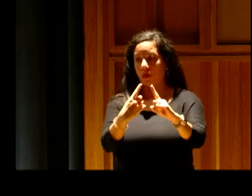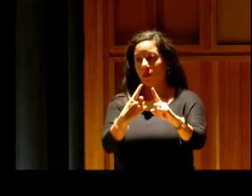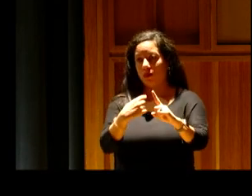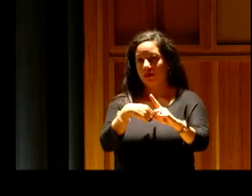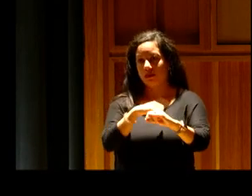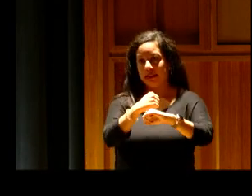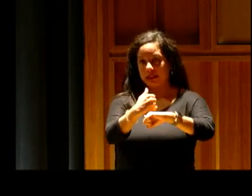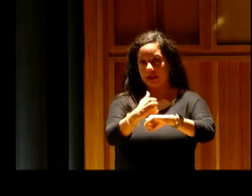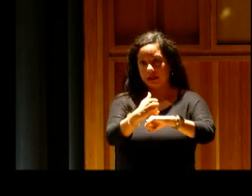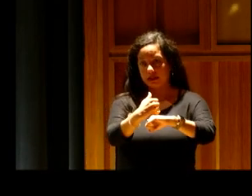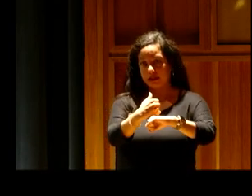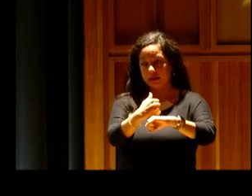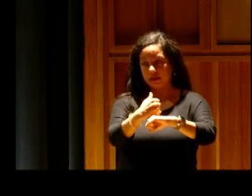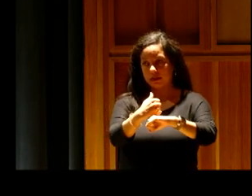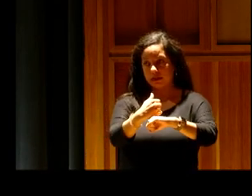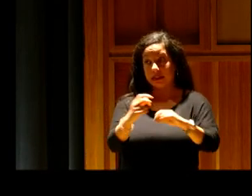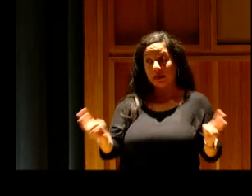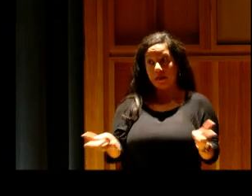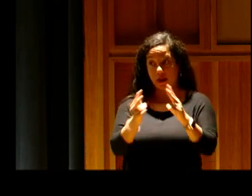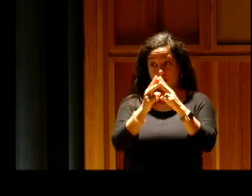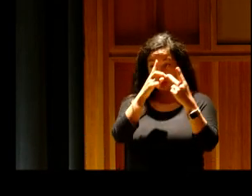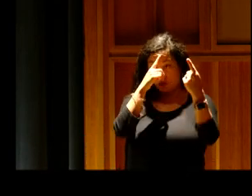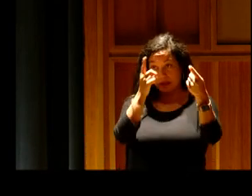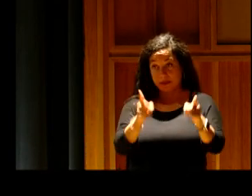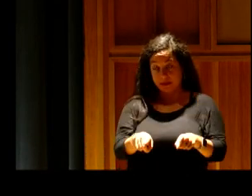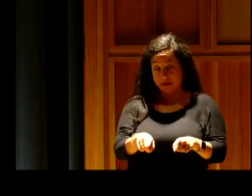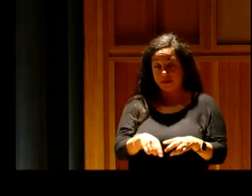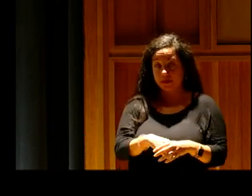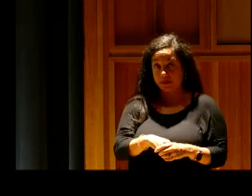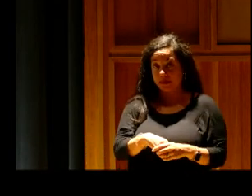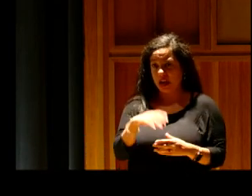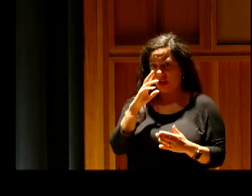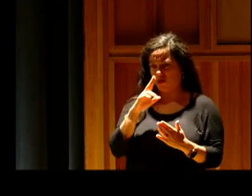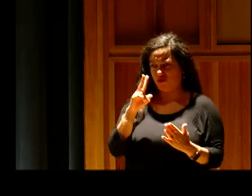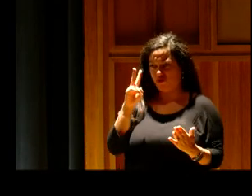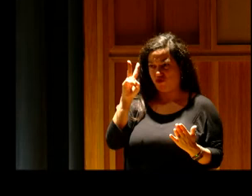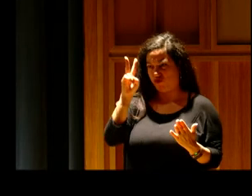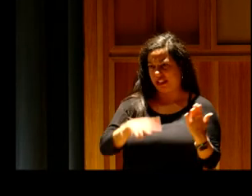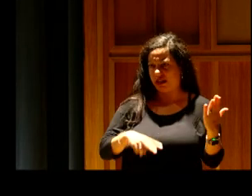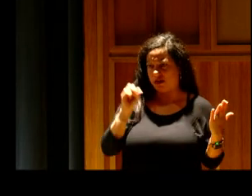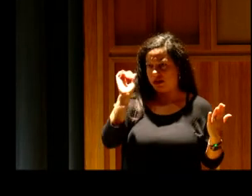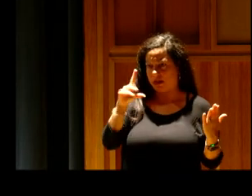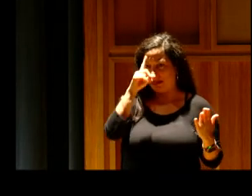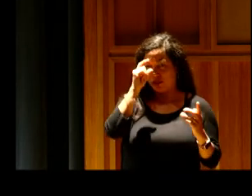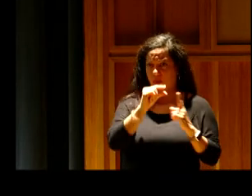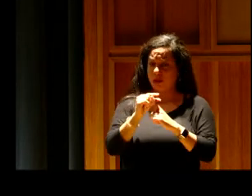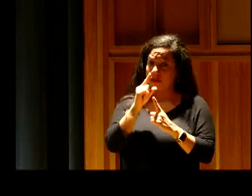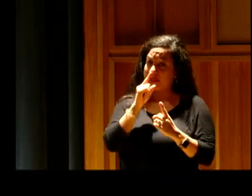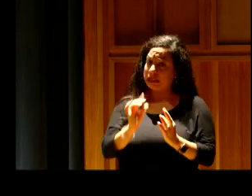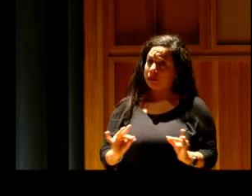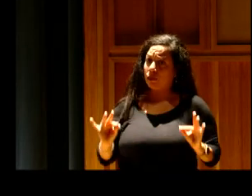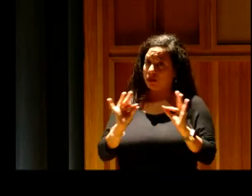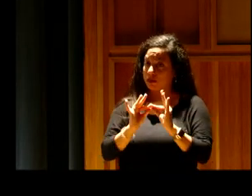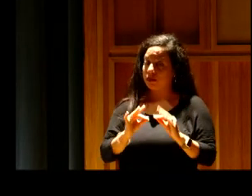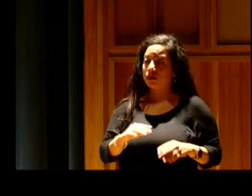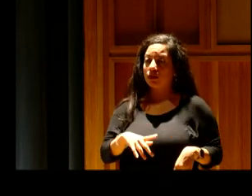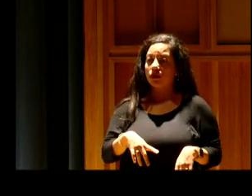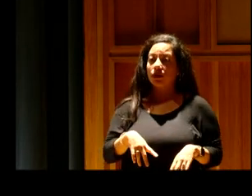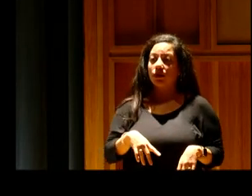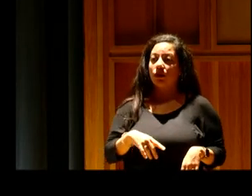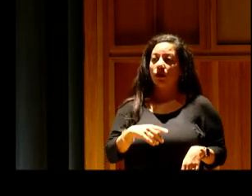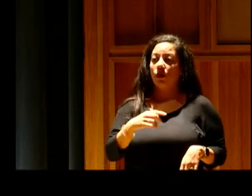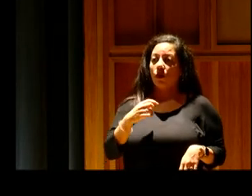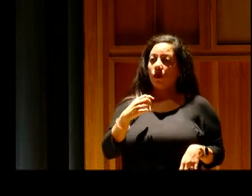set forth in the Paris Agreement, and I'm just going to read it because the actual wording is quite important. It's holding